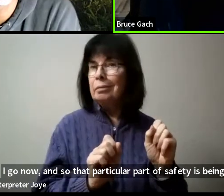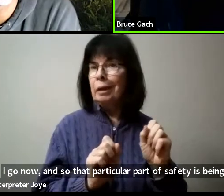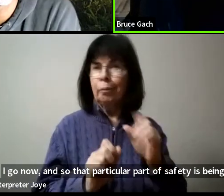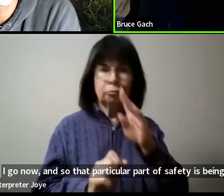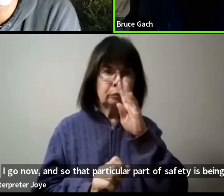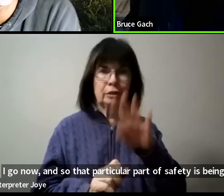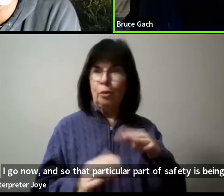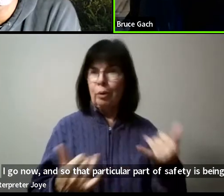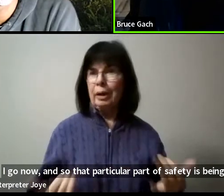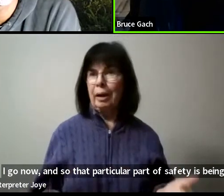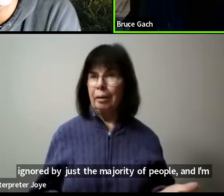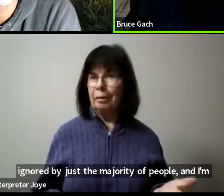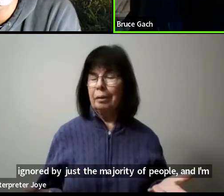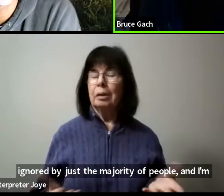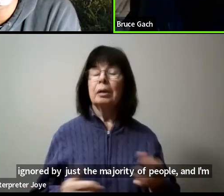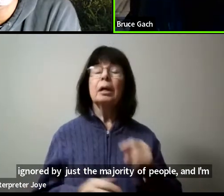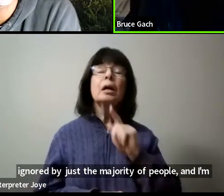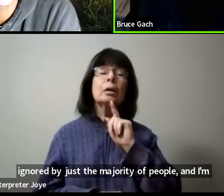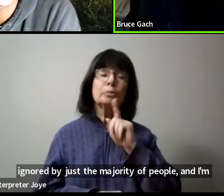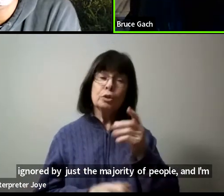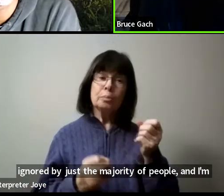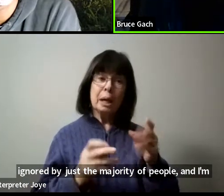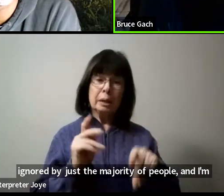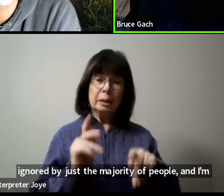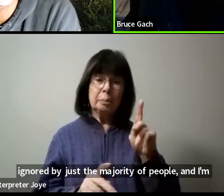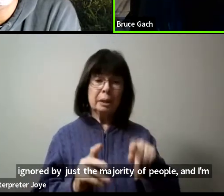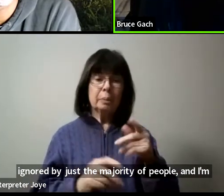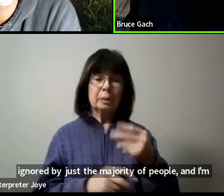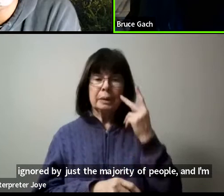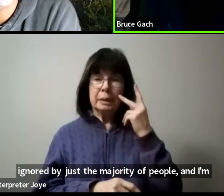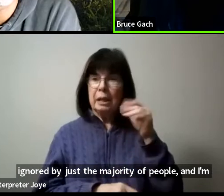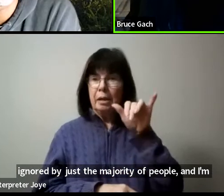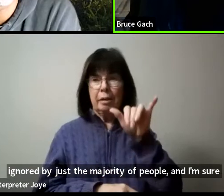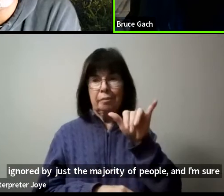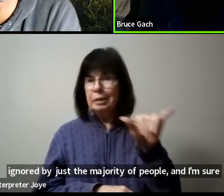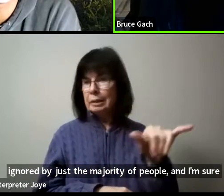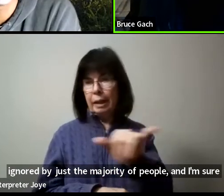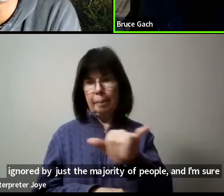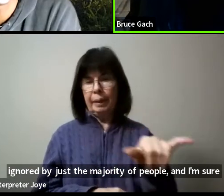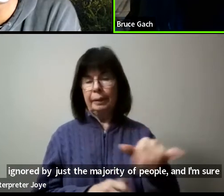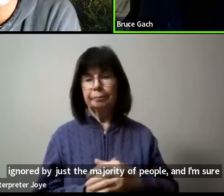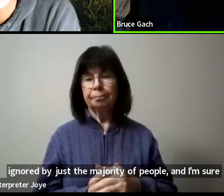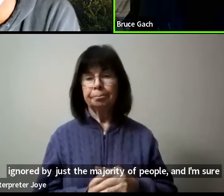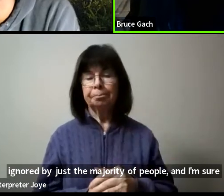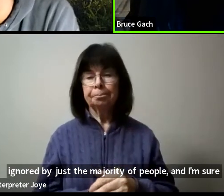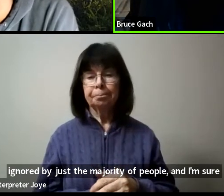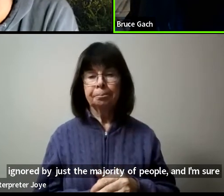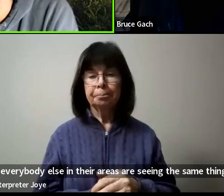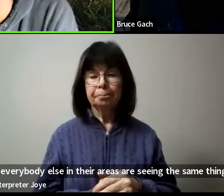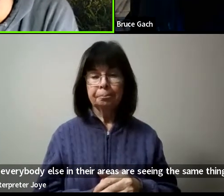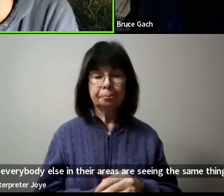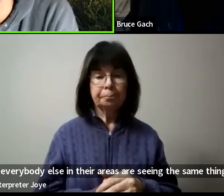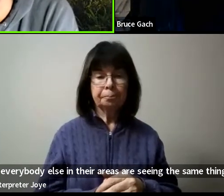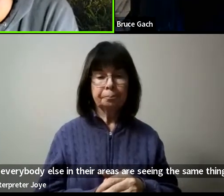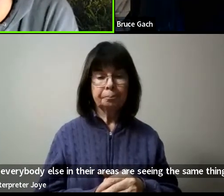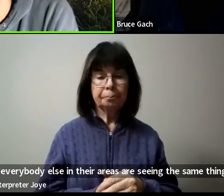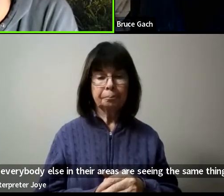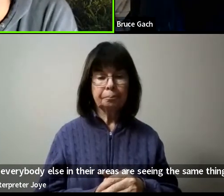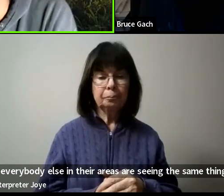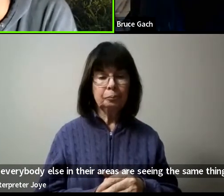people. And I'm sure everybody else in their areas are seeing the same thing. Okay, cool. Thank you for